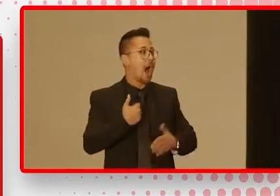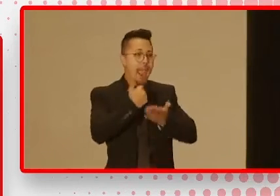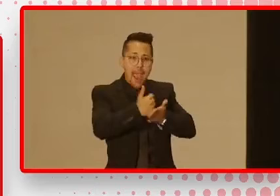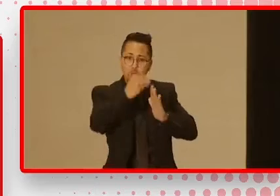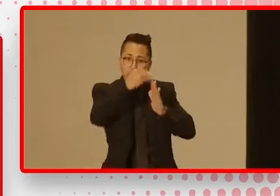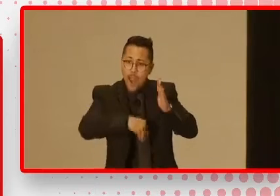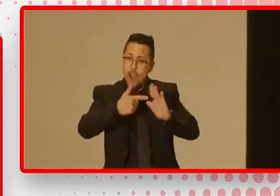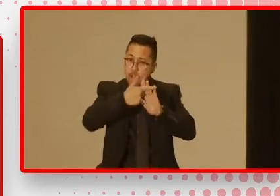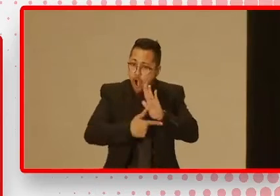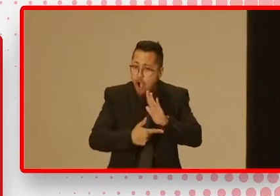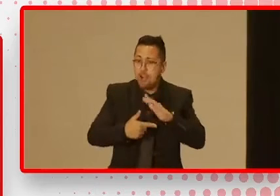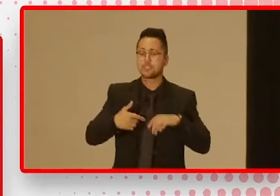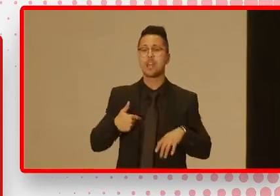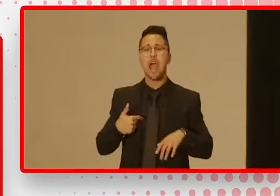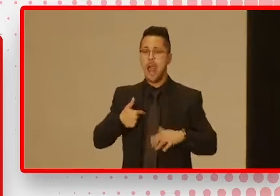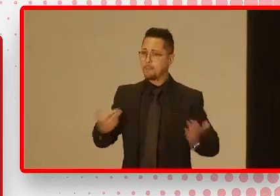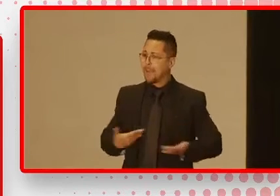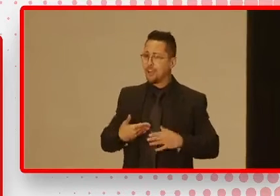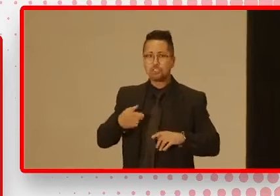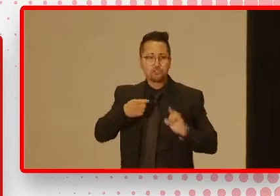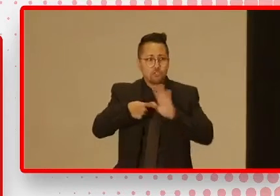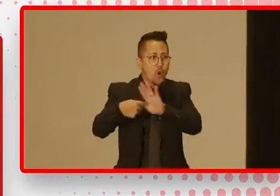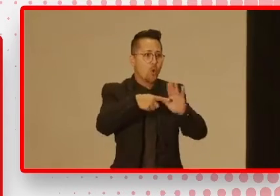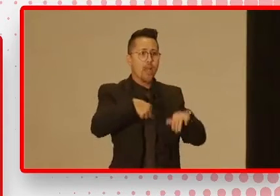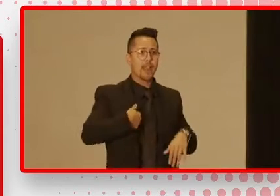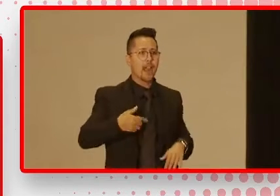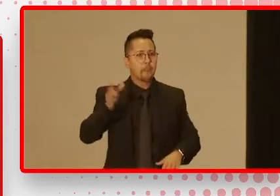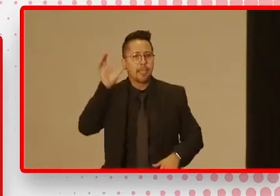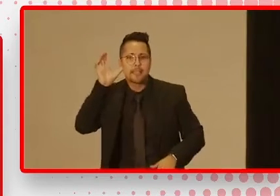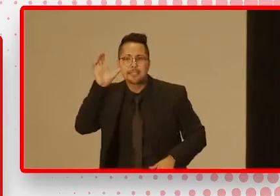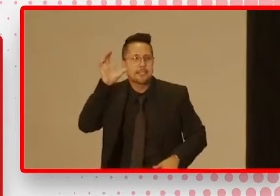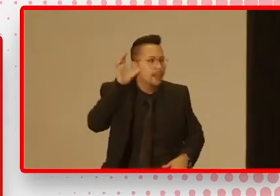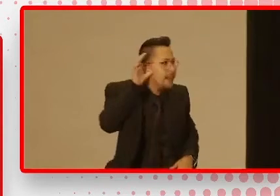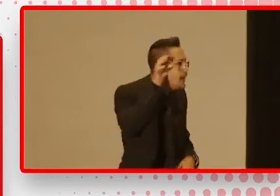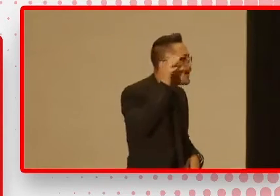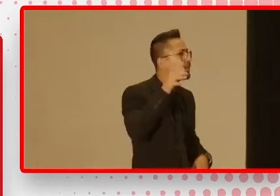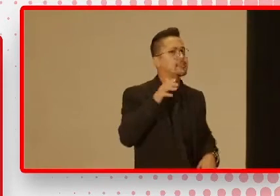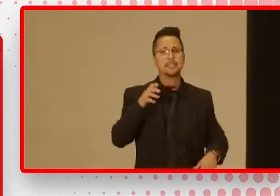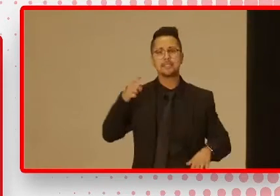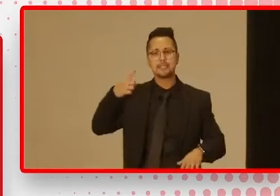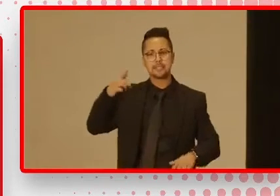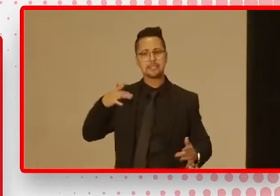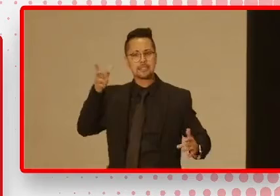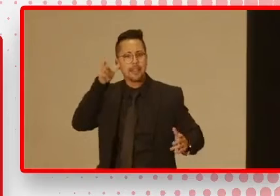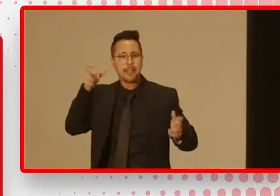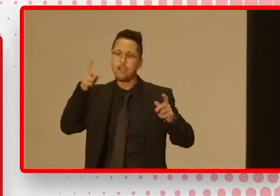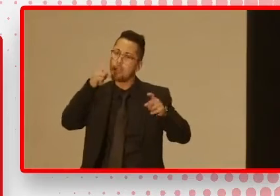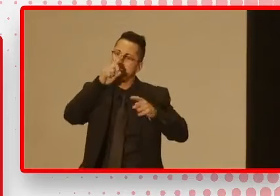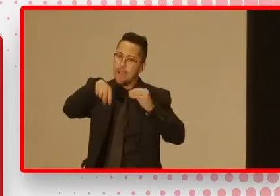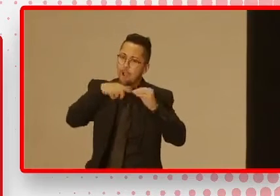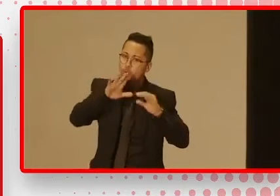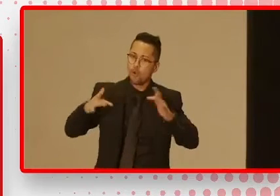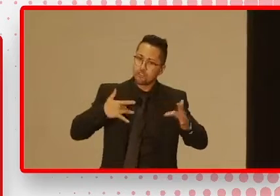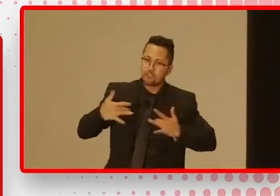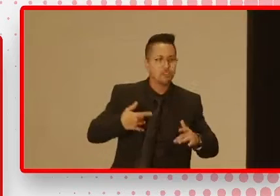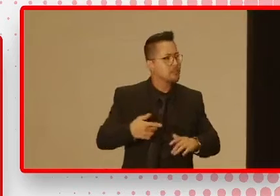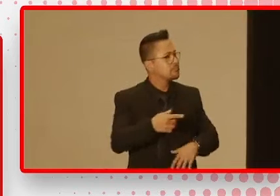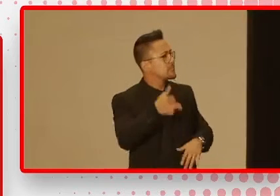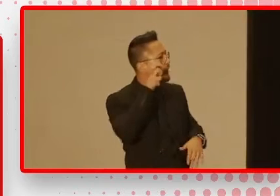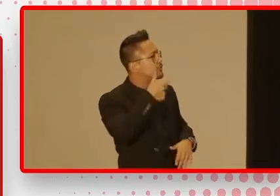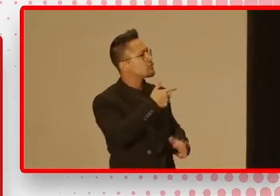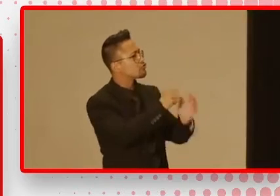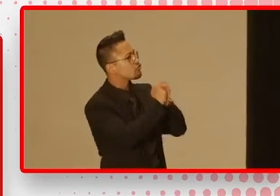here to show that I'm listening to what other concerns here of our people. And I just want to, you know, congratulate you for